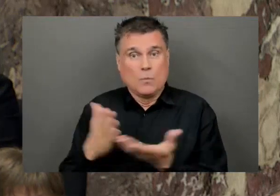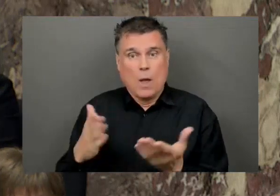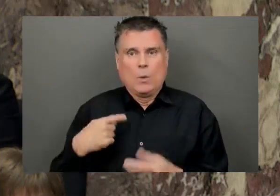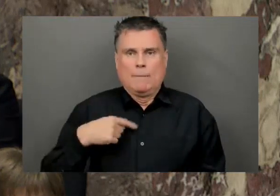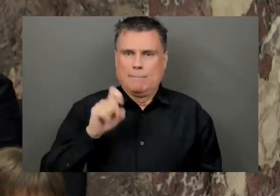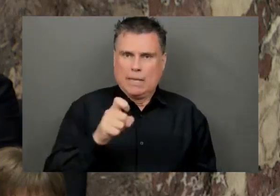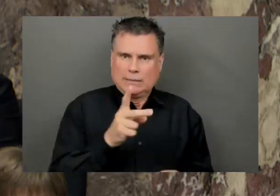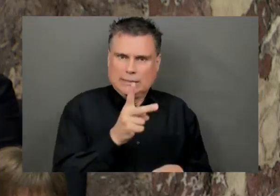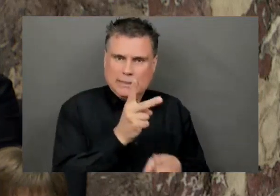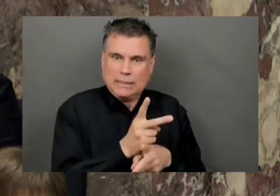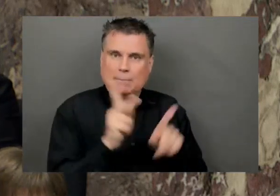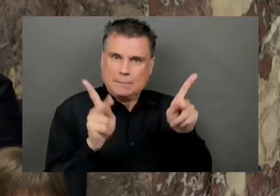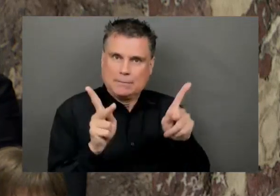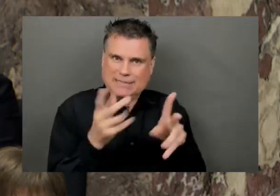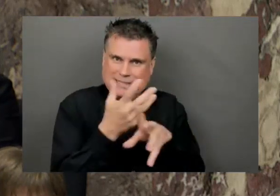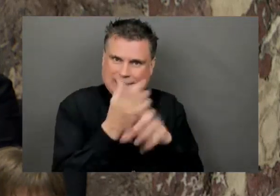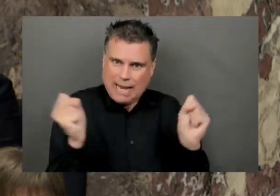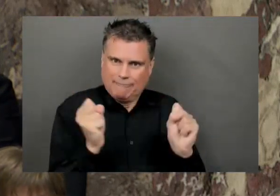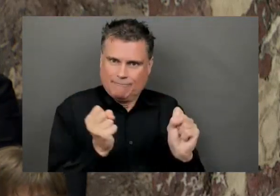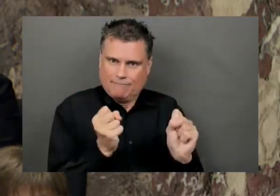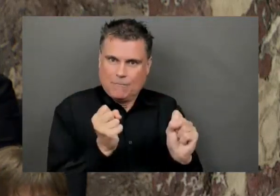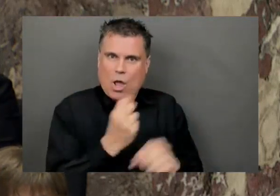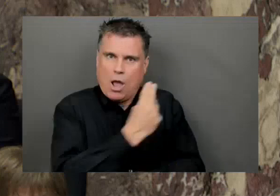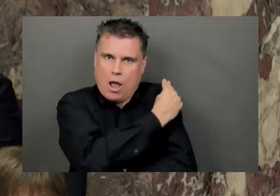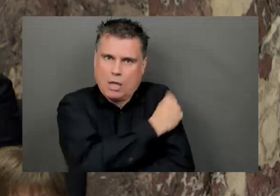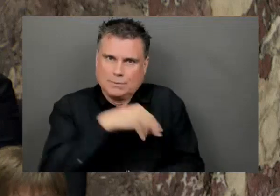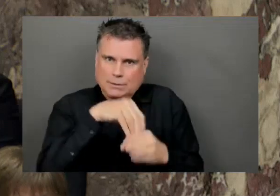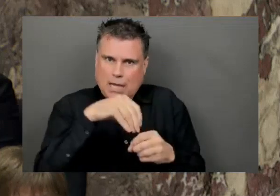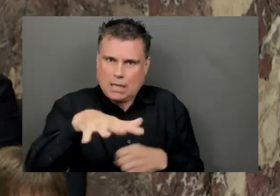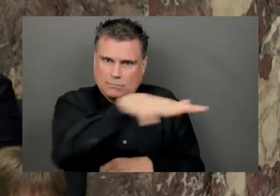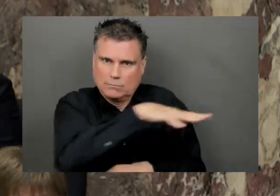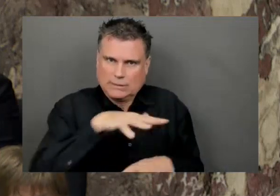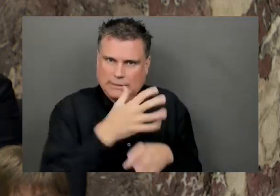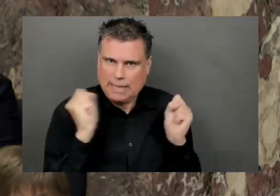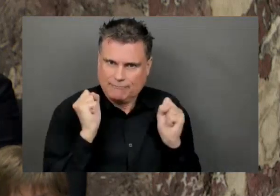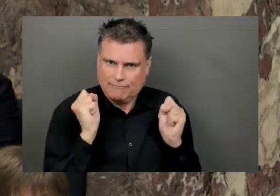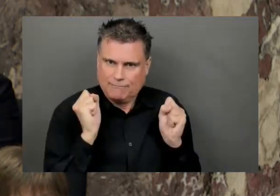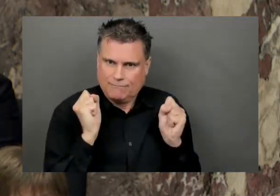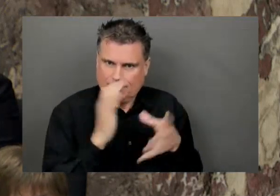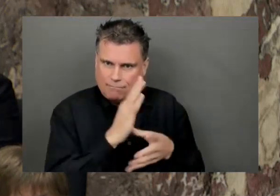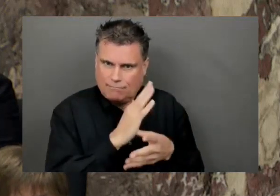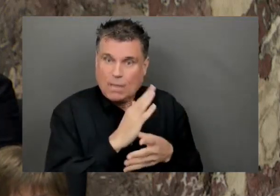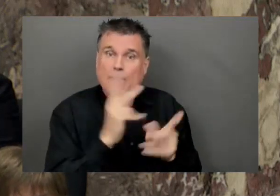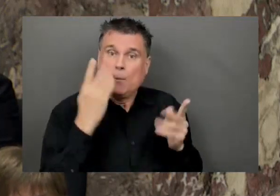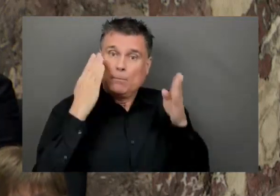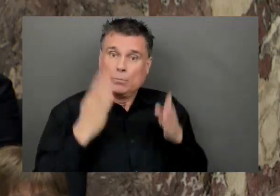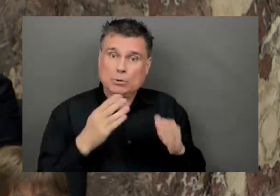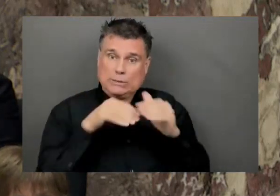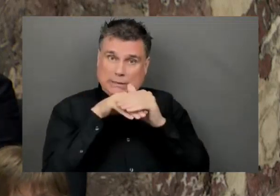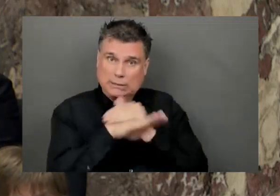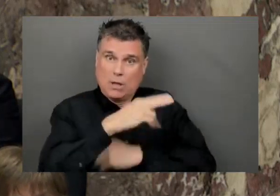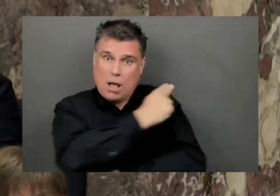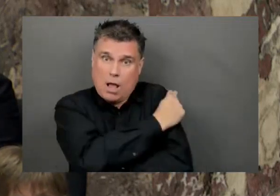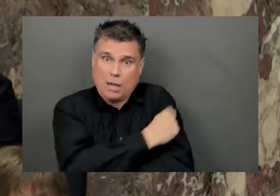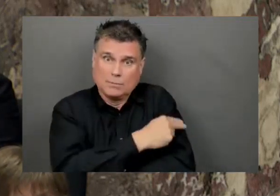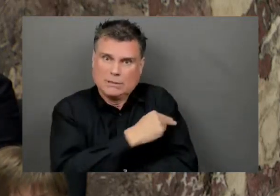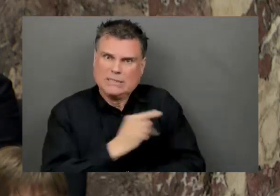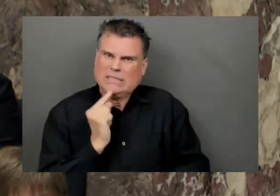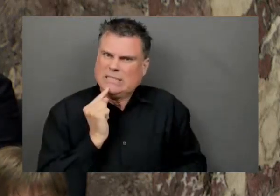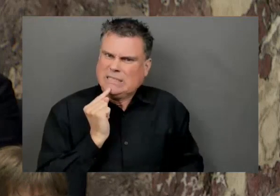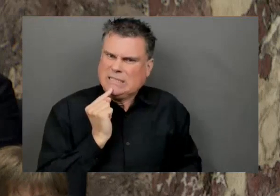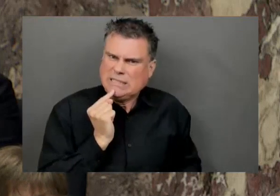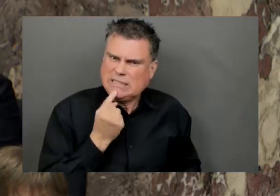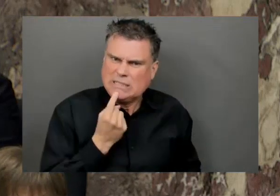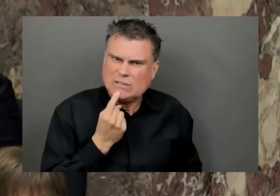people who come to the hospital with very severe issues, which is disproportionately the case, with care. That's